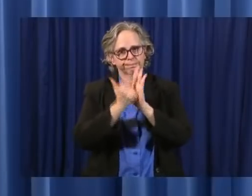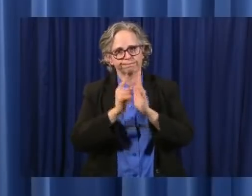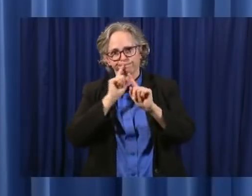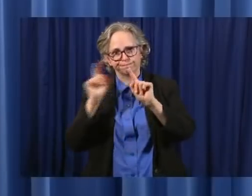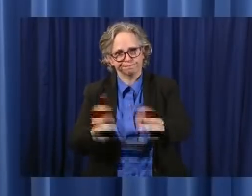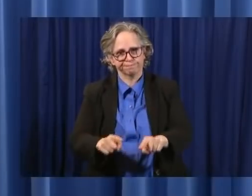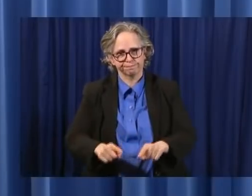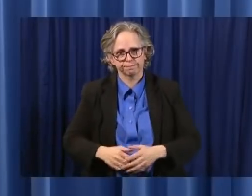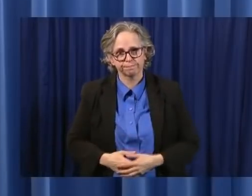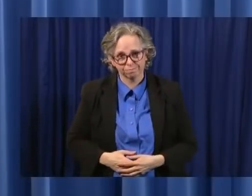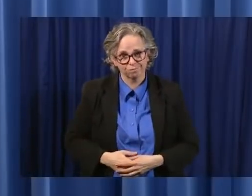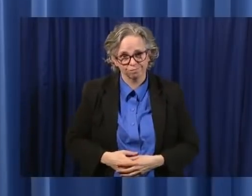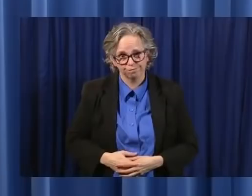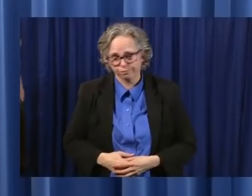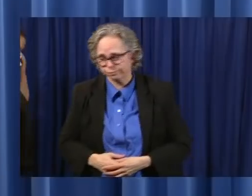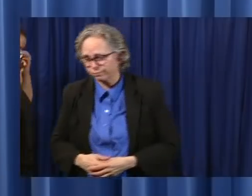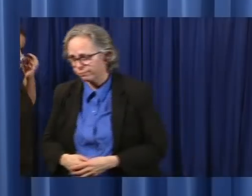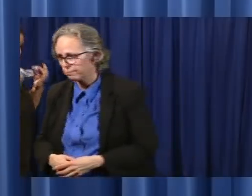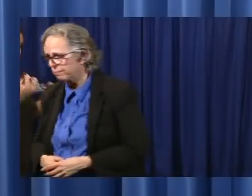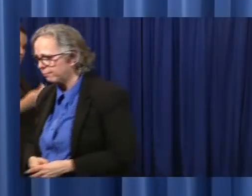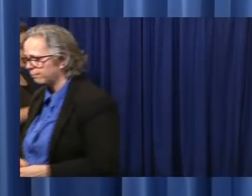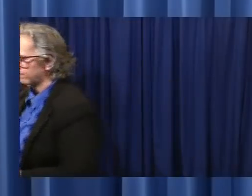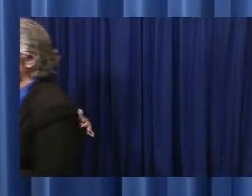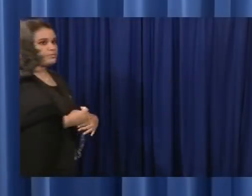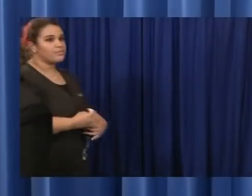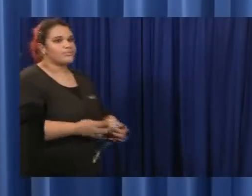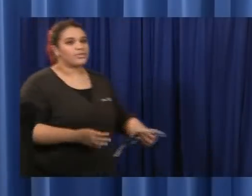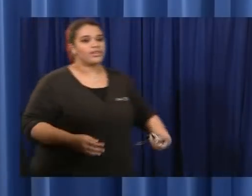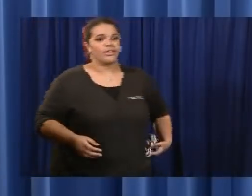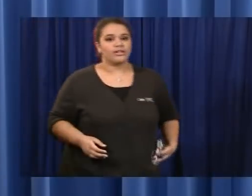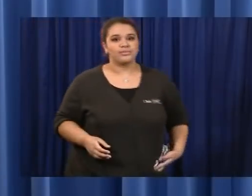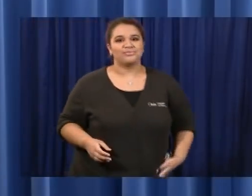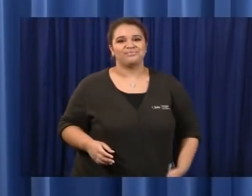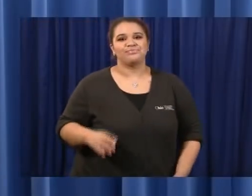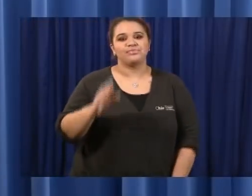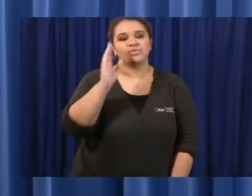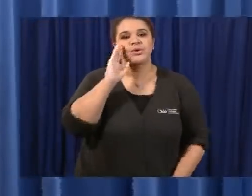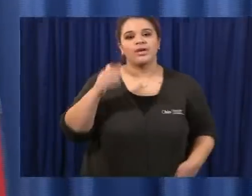Jim Province with The Blade with a question for Dr. Acton.